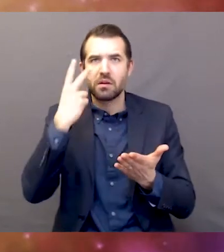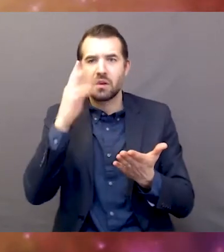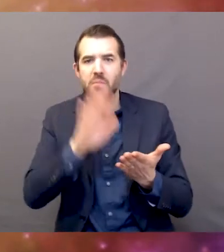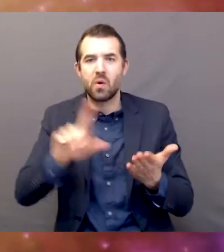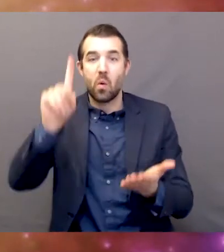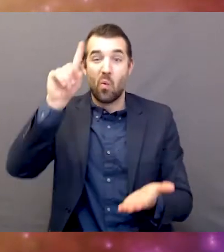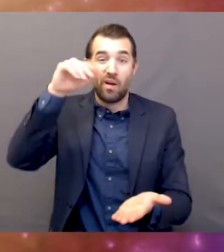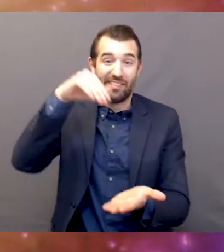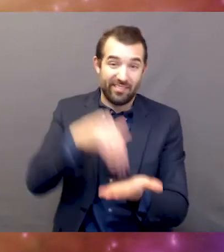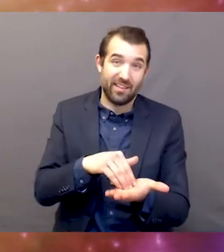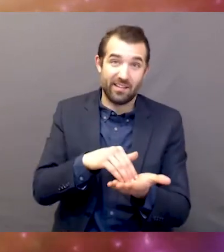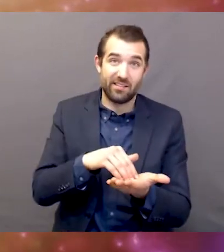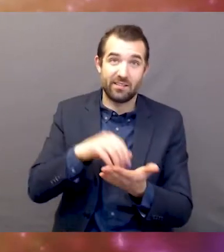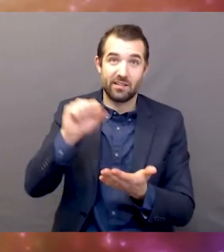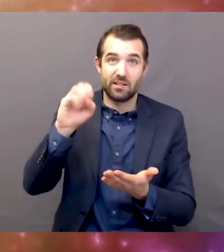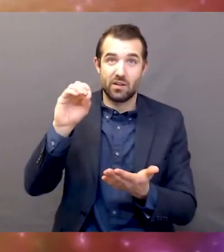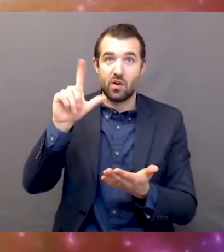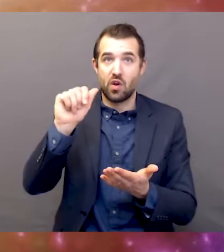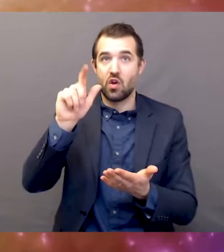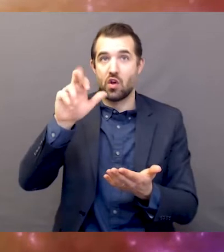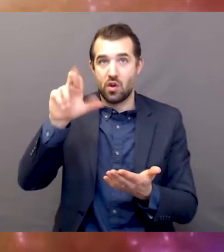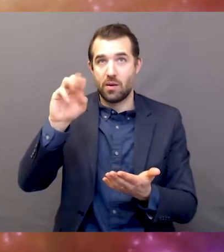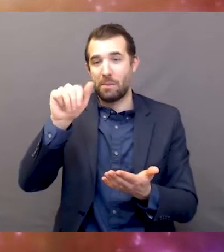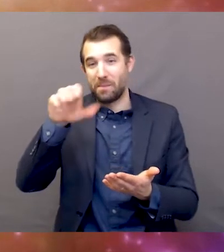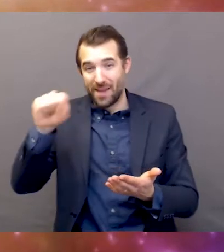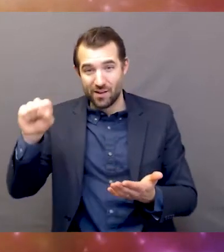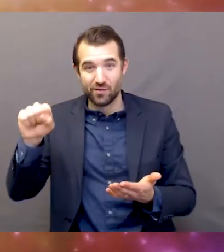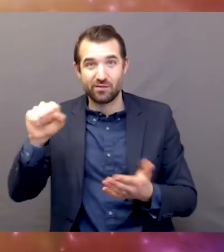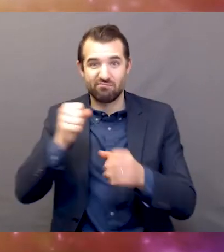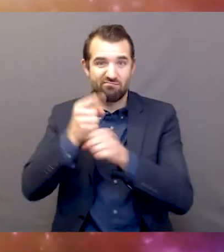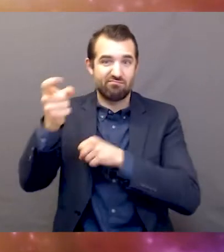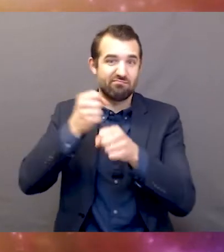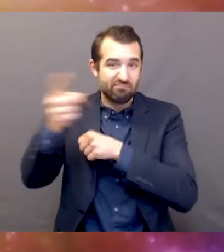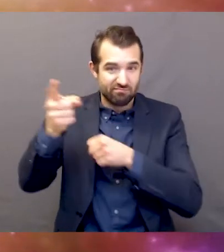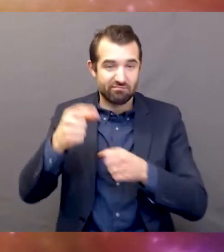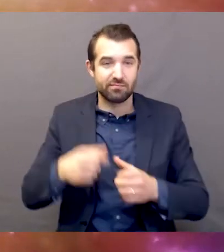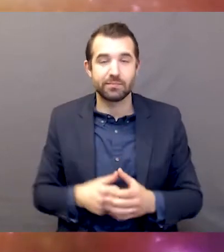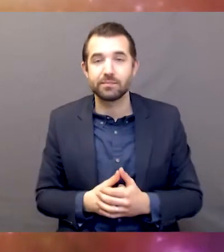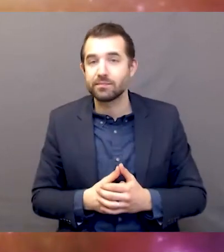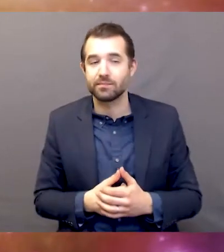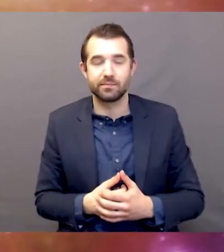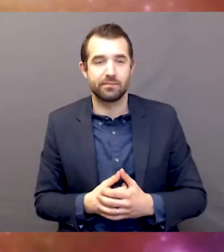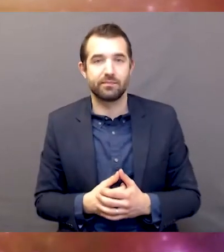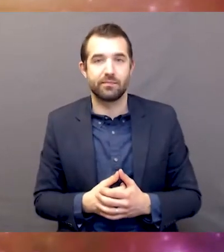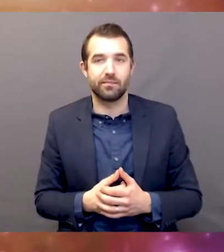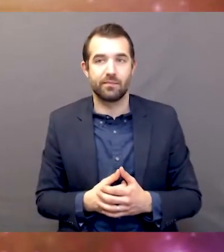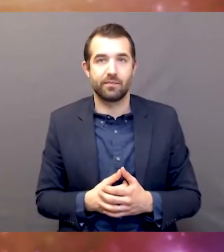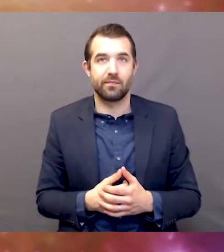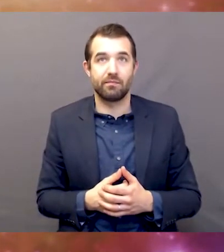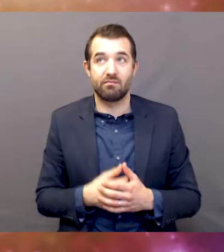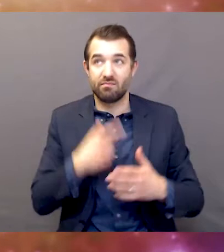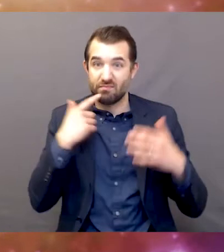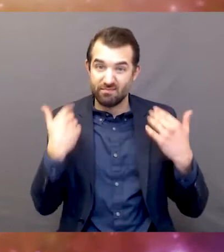per year of gas cooling. The Milky Way forms stars at a mere 3 solar masses, so 1,000 solar masses